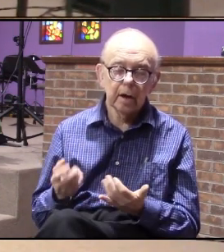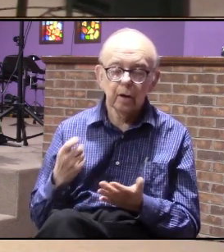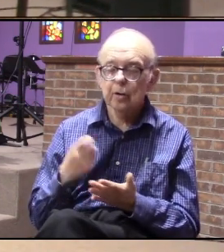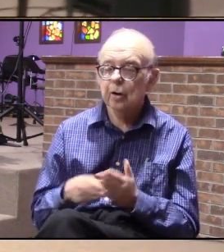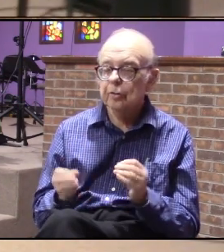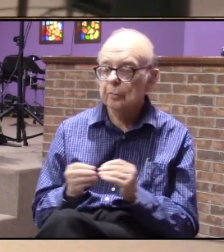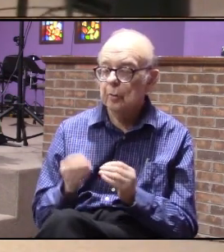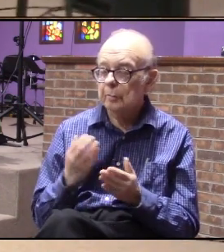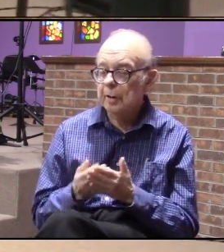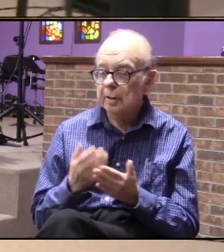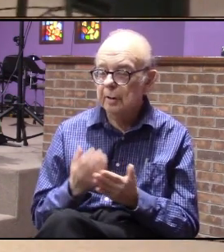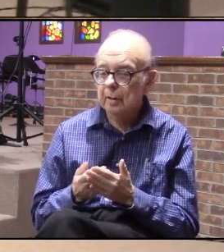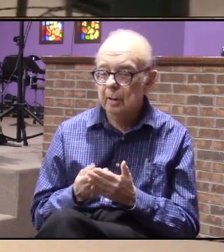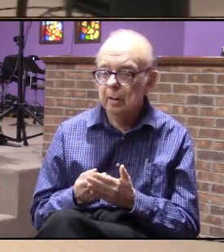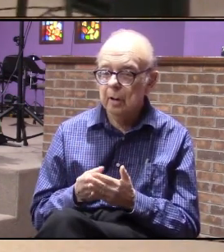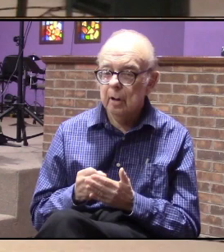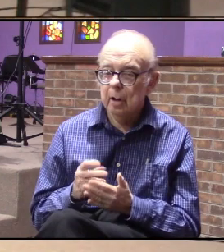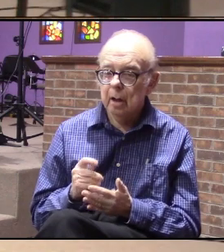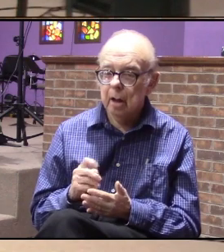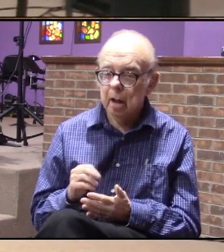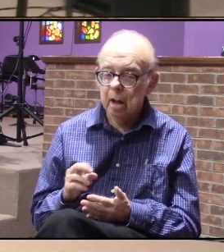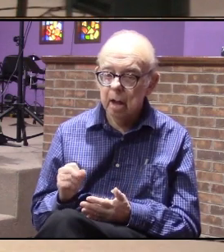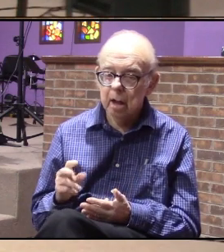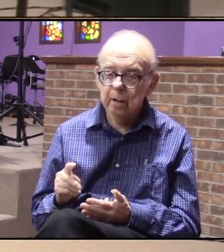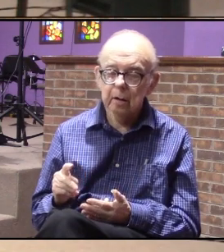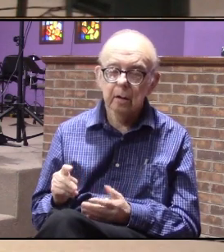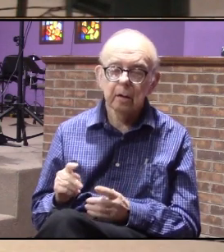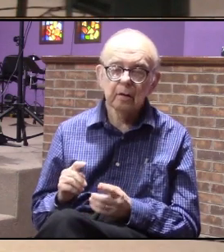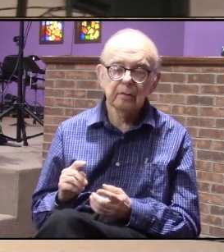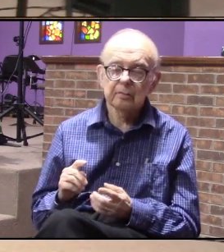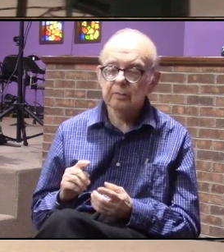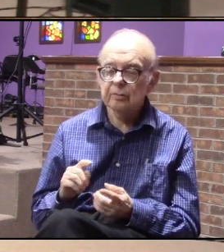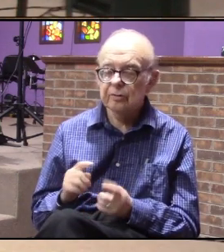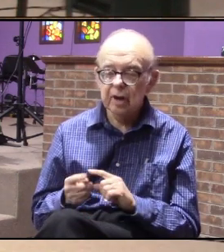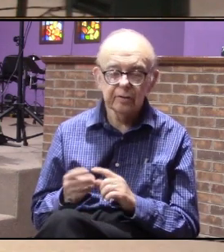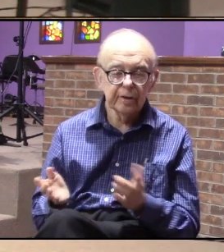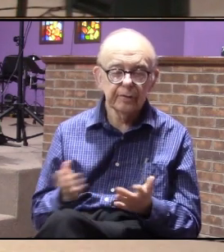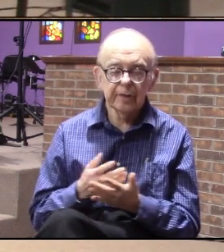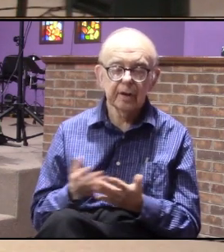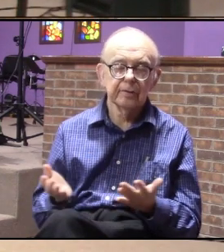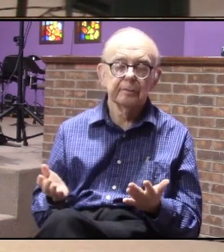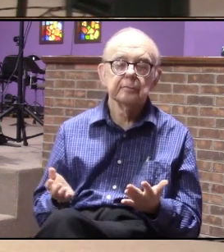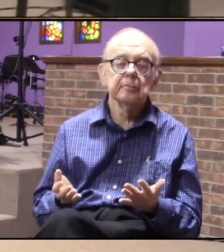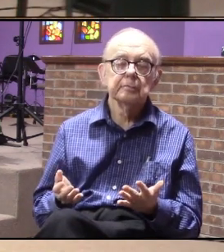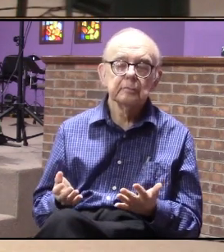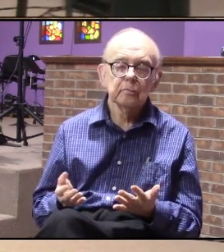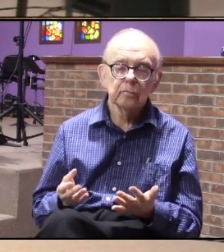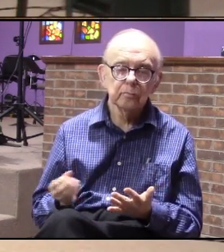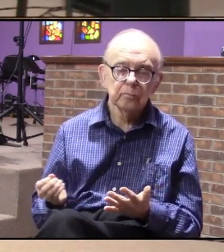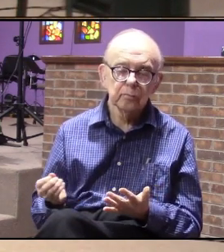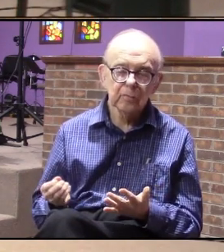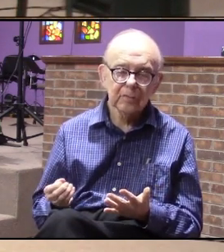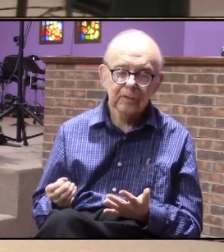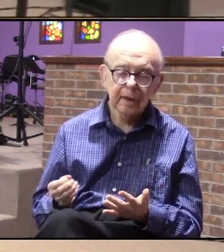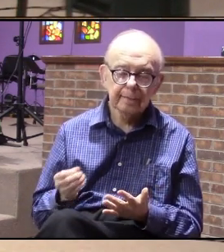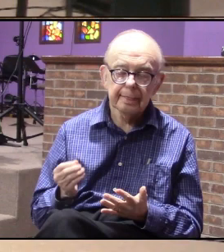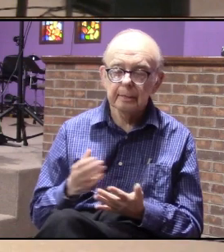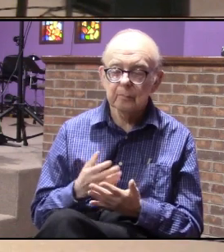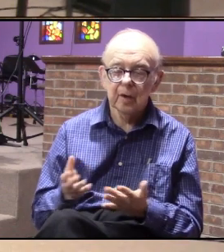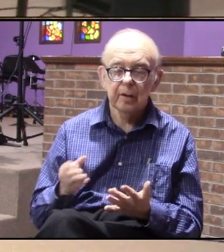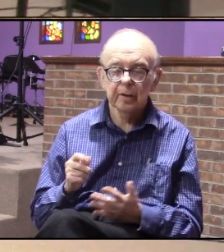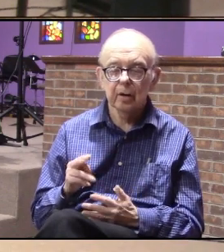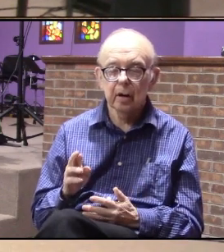money. The spark plugs have now become other things, and you've got all of this other stuff that's there. And so you buy this thing, and